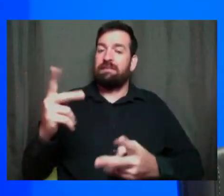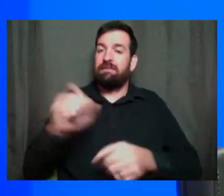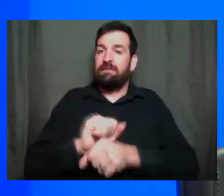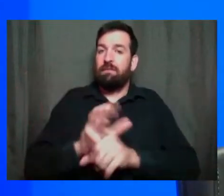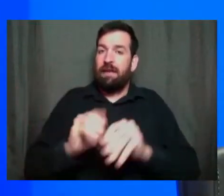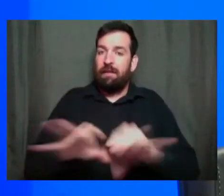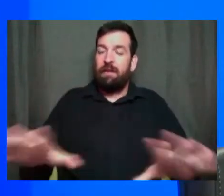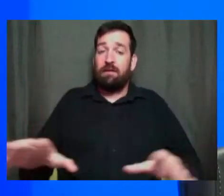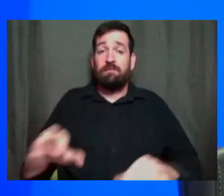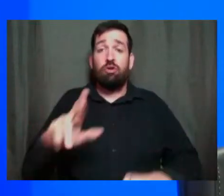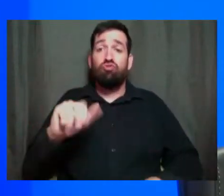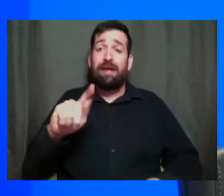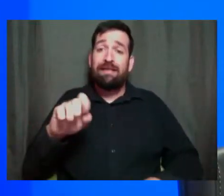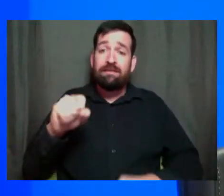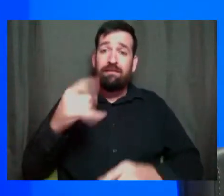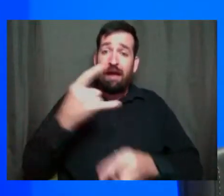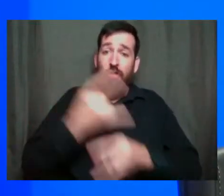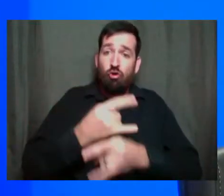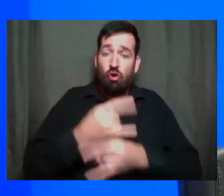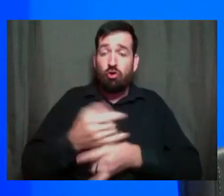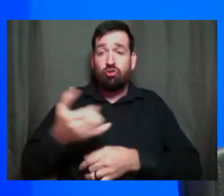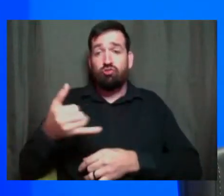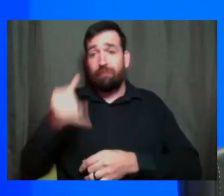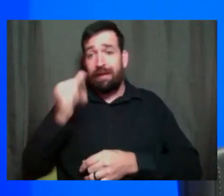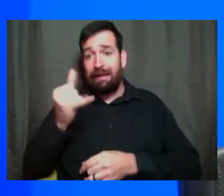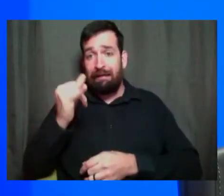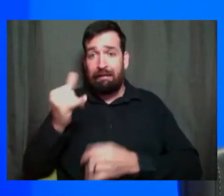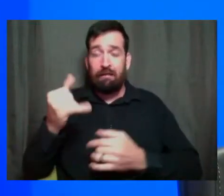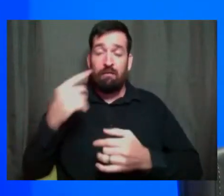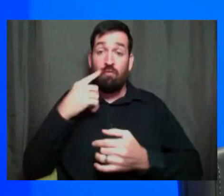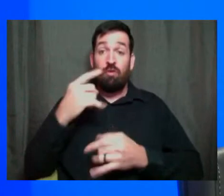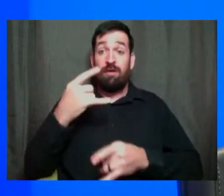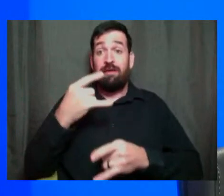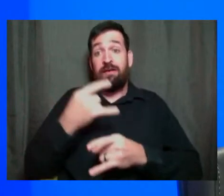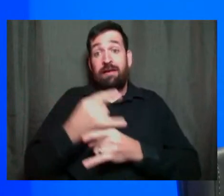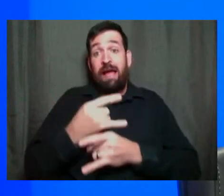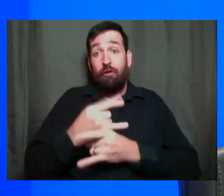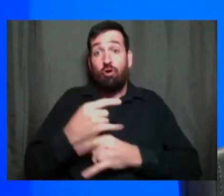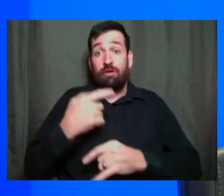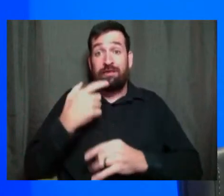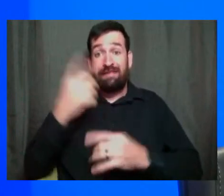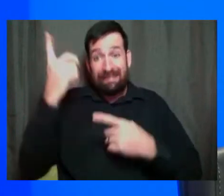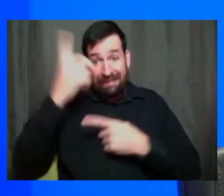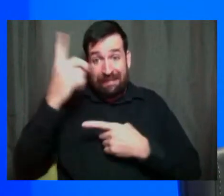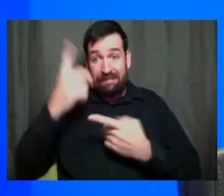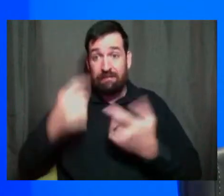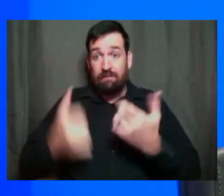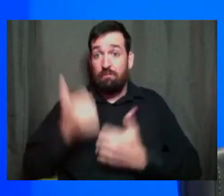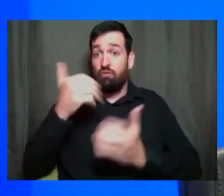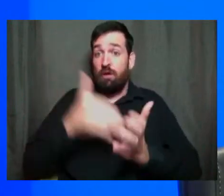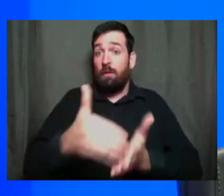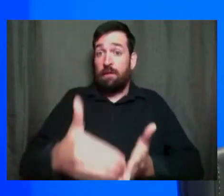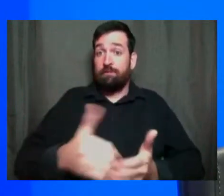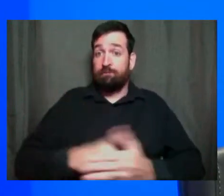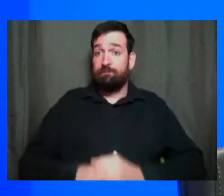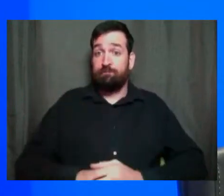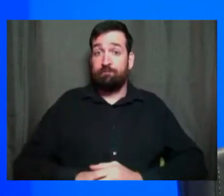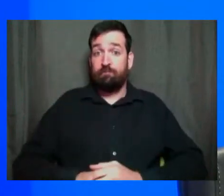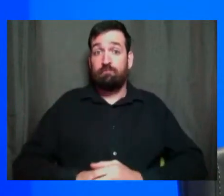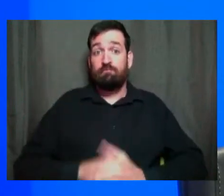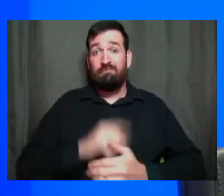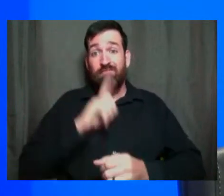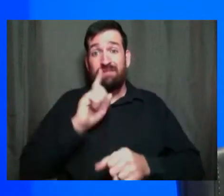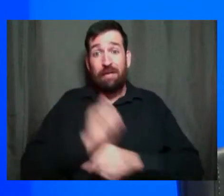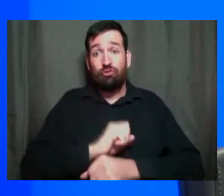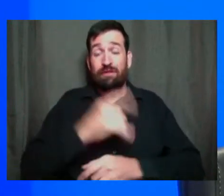and Yeah. the rates of alcohol, even admissions for alcoholic disease, and that's one of the most common things. It's actually alcohol is actually not a